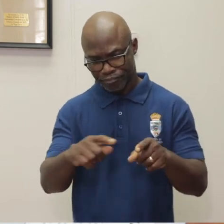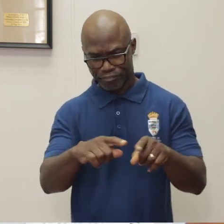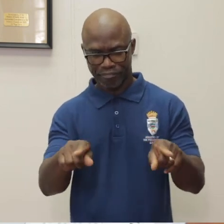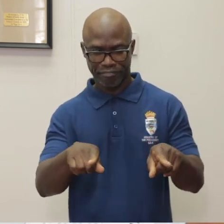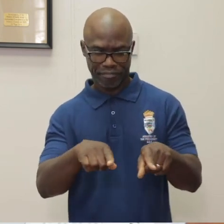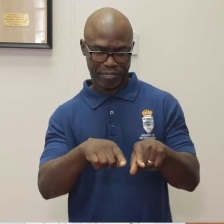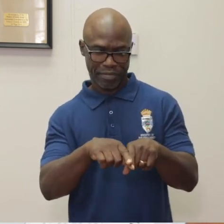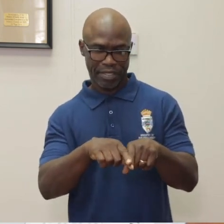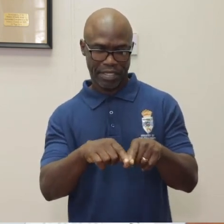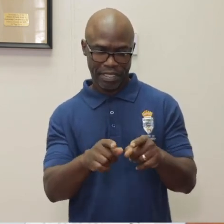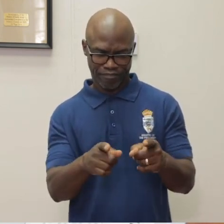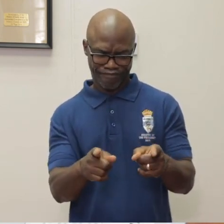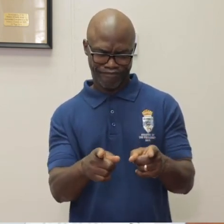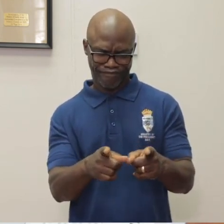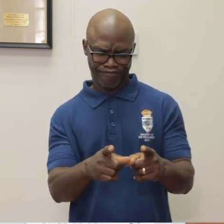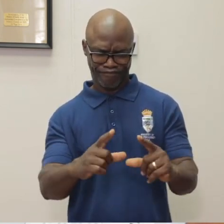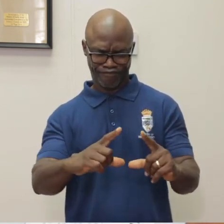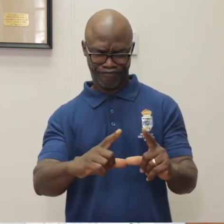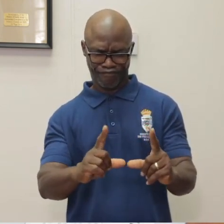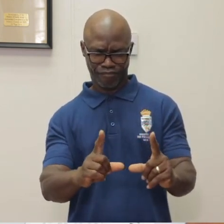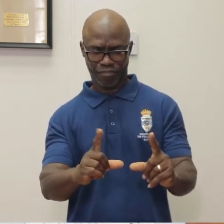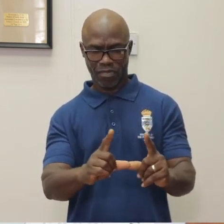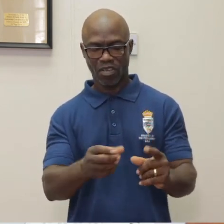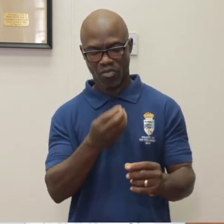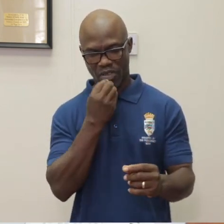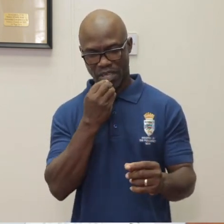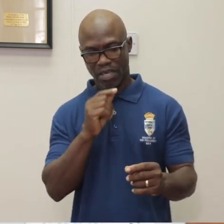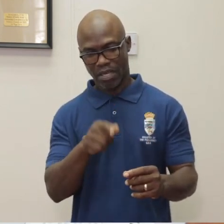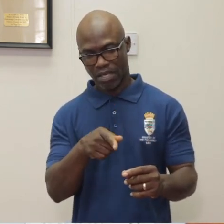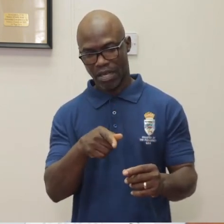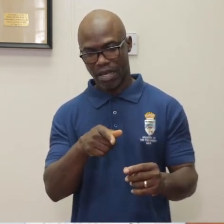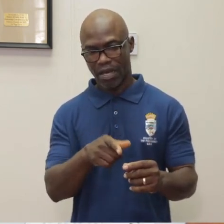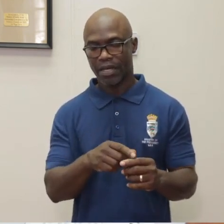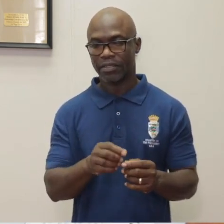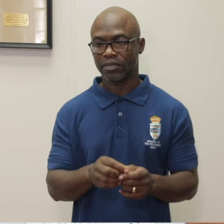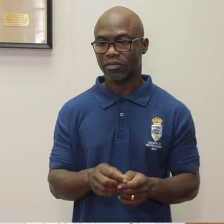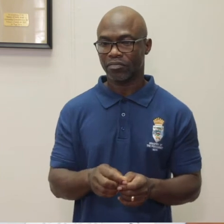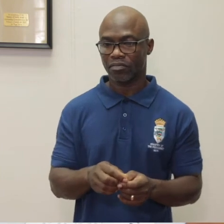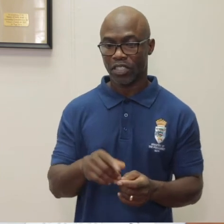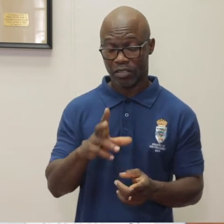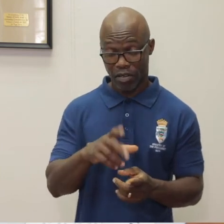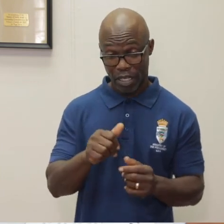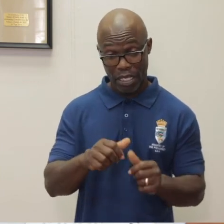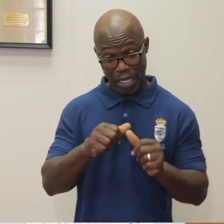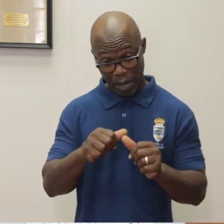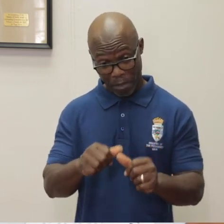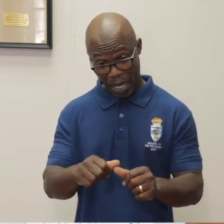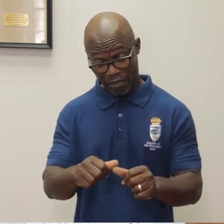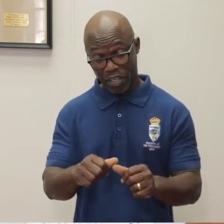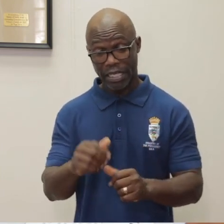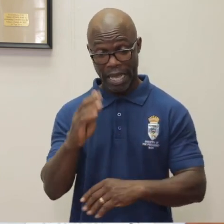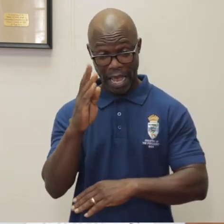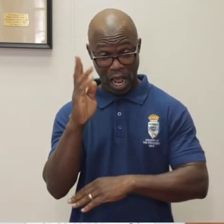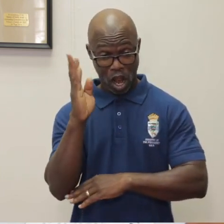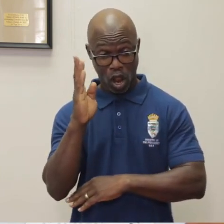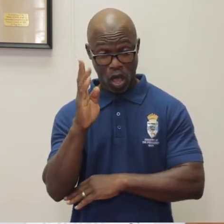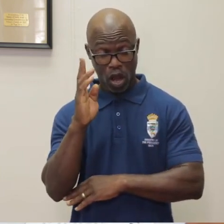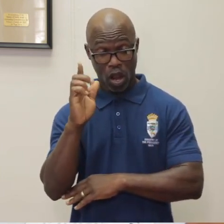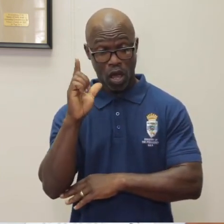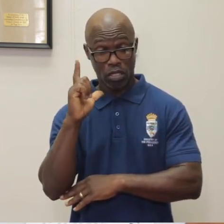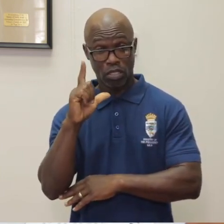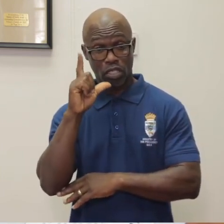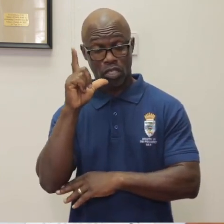average the size of that, that is the size of the meat you should eat when you're having a meal, especially your main meal, which could be lunch.